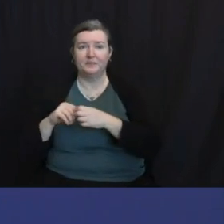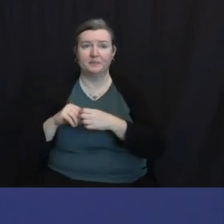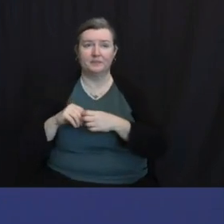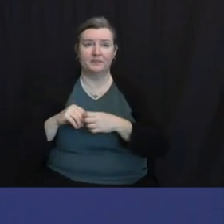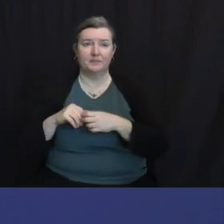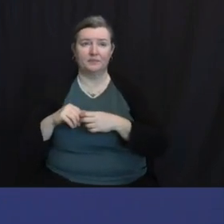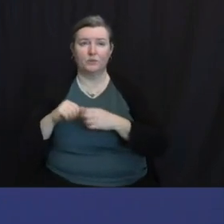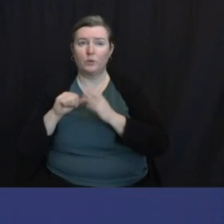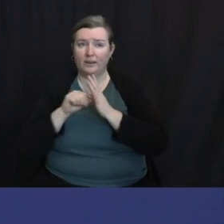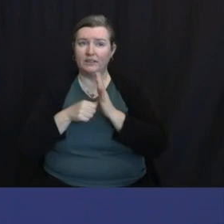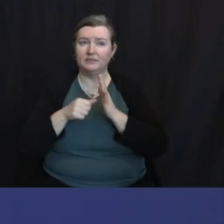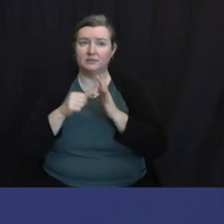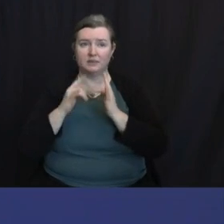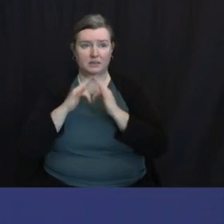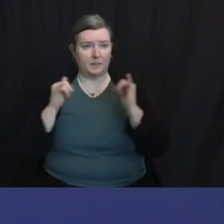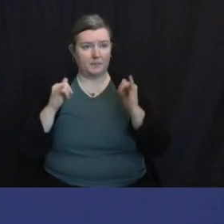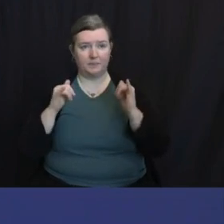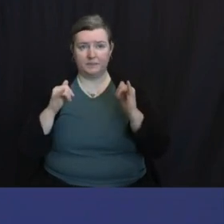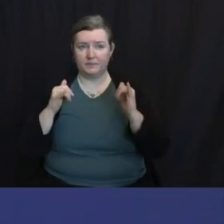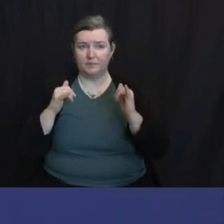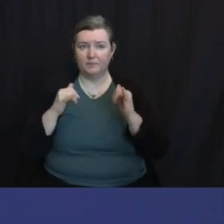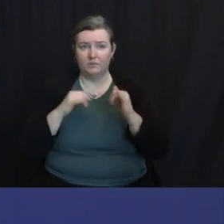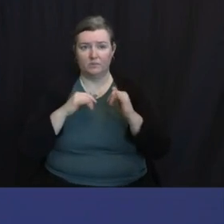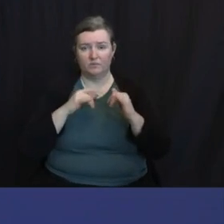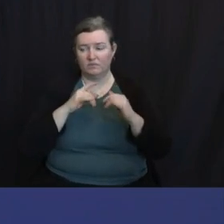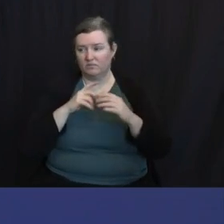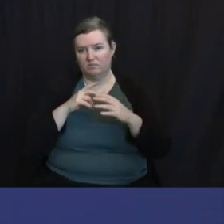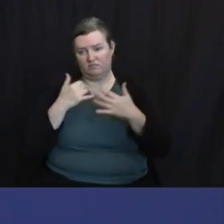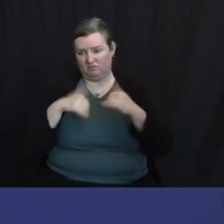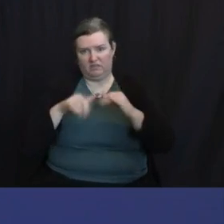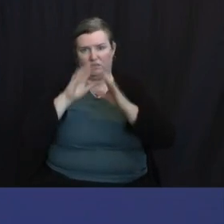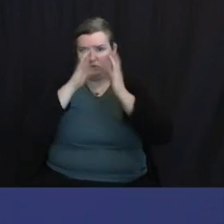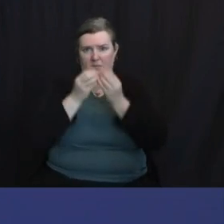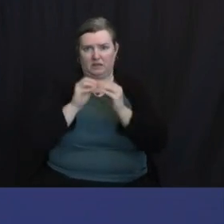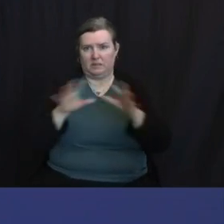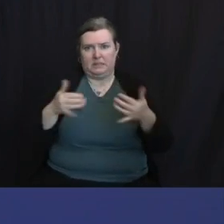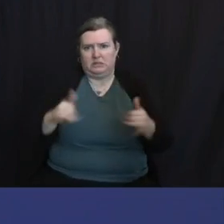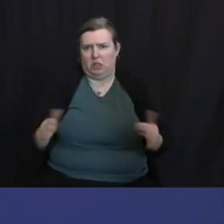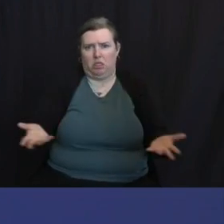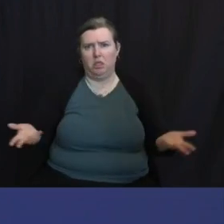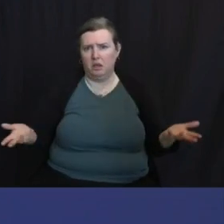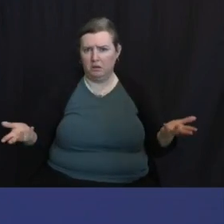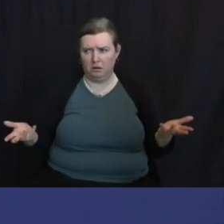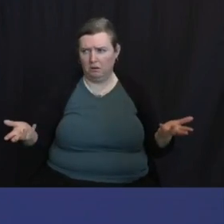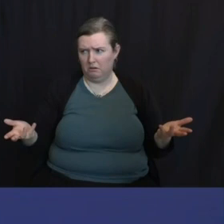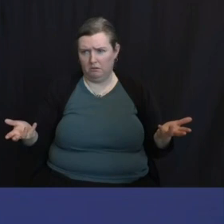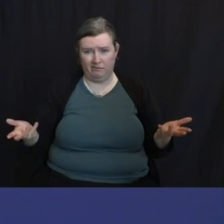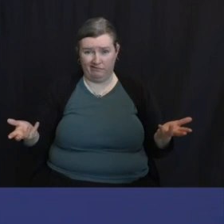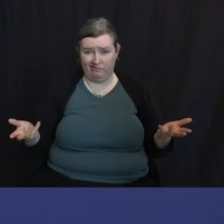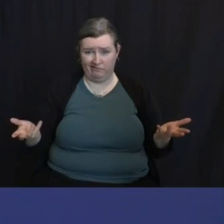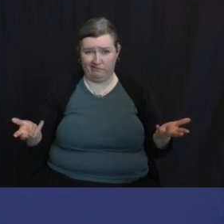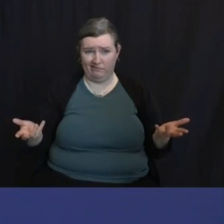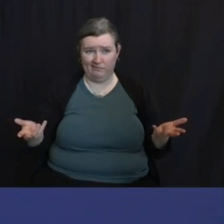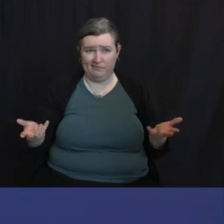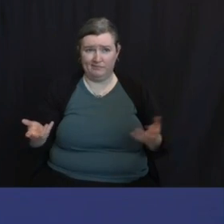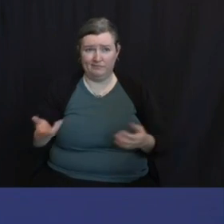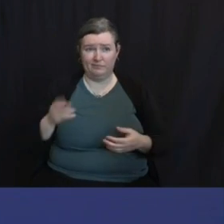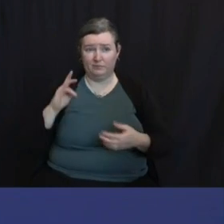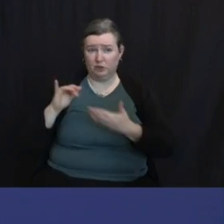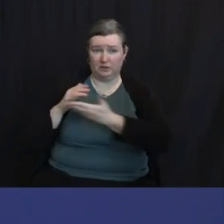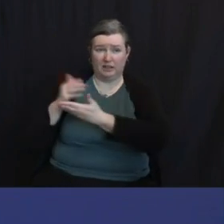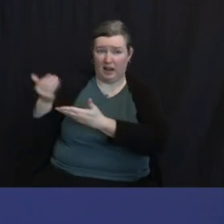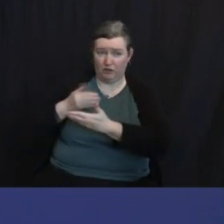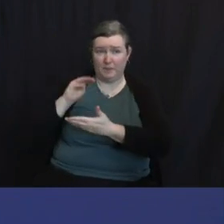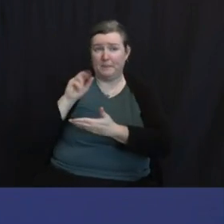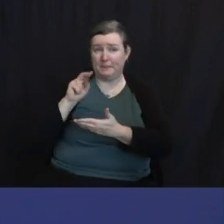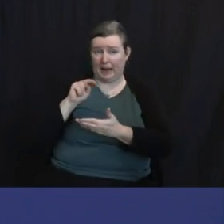time, we're still in the fight right now, and you know, the fact that Judy hired Manat, which is the name of the firm,